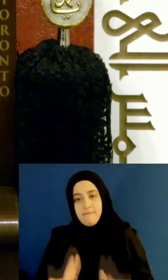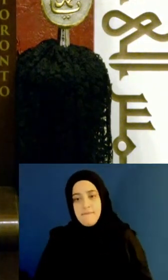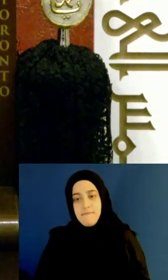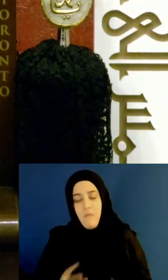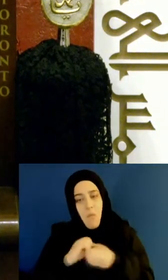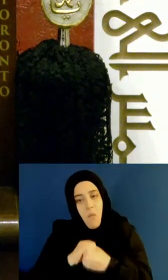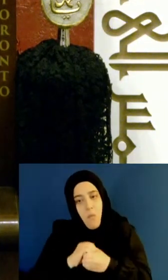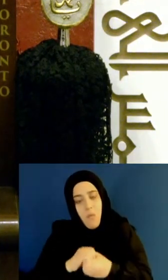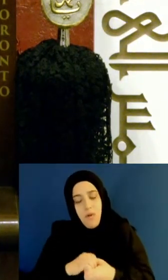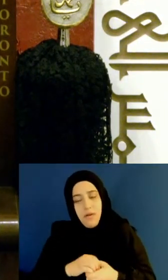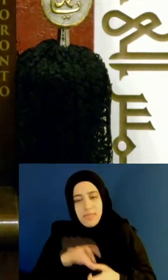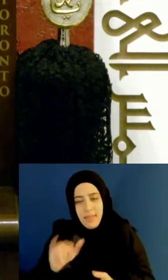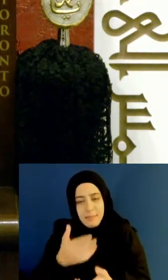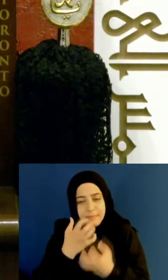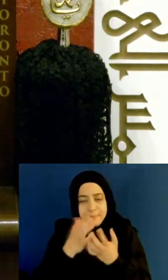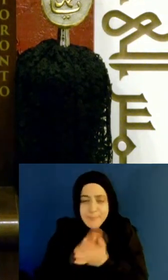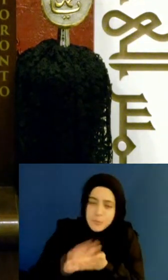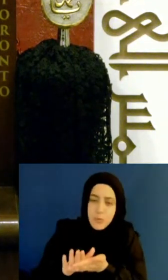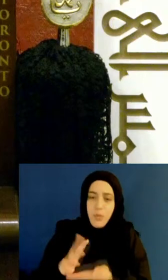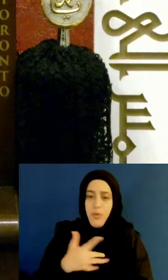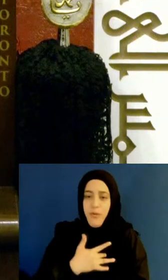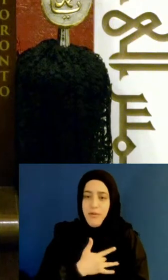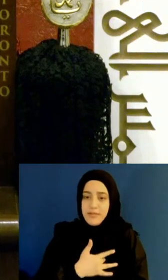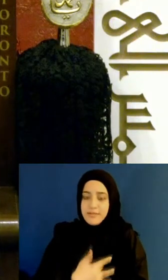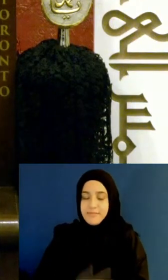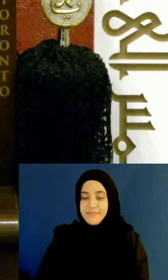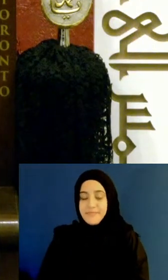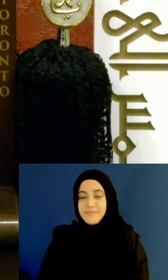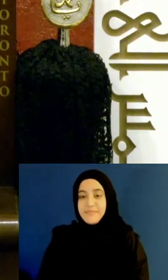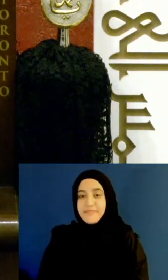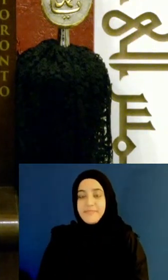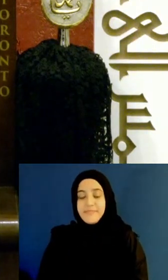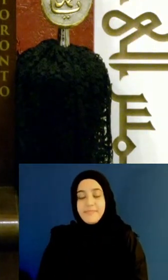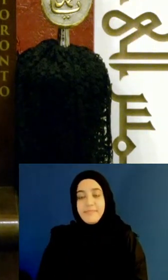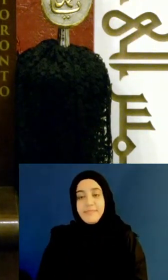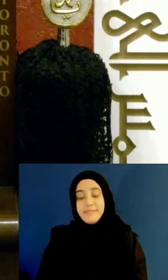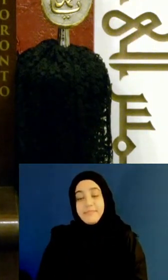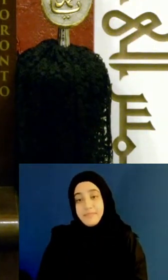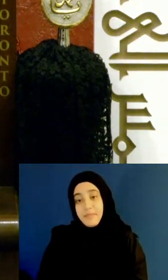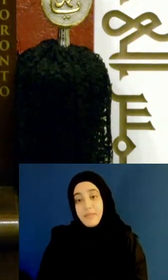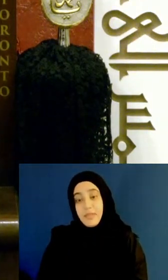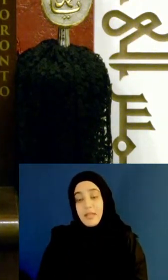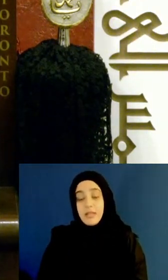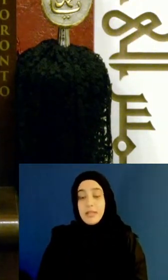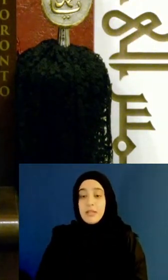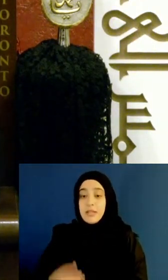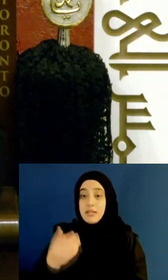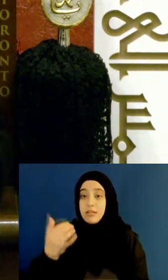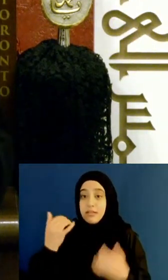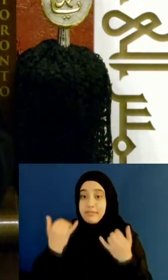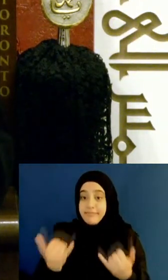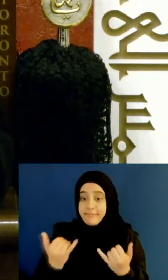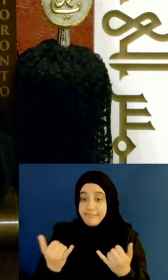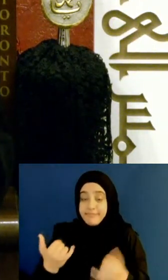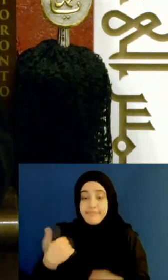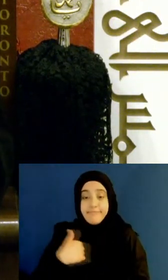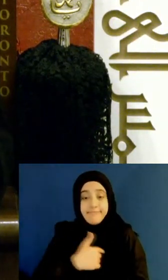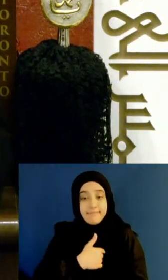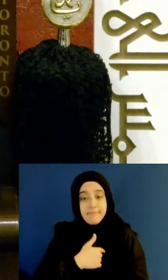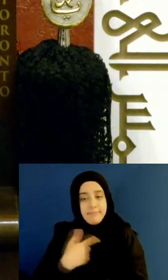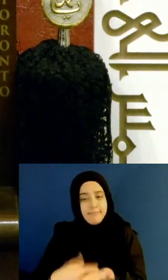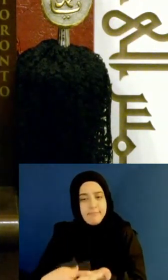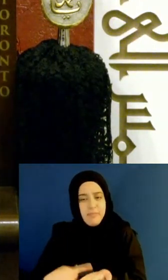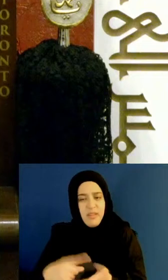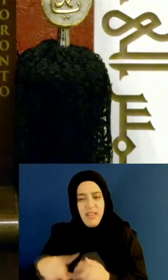ala Muhammad wa ala Muhammad wa ajil faraju. Abai, we're talking over here from the maqam of ego